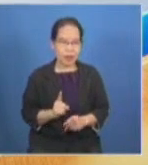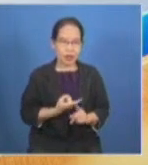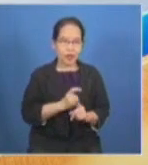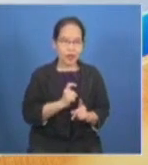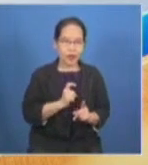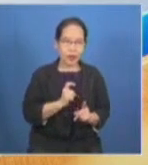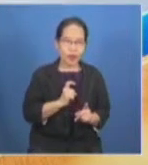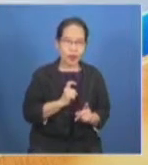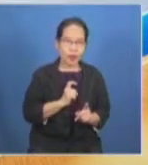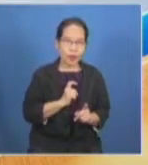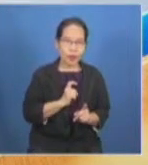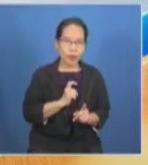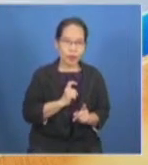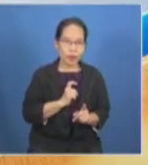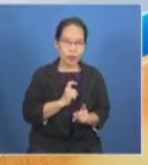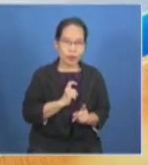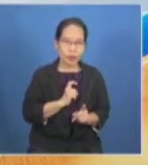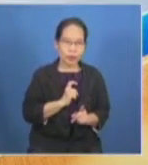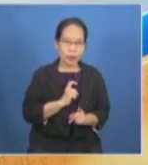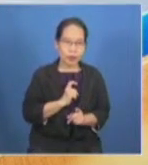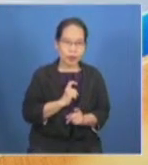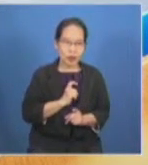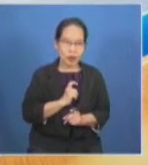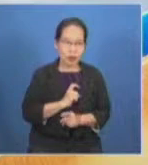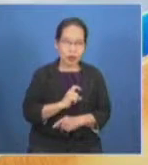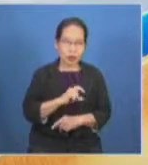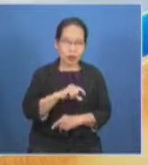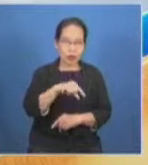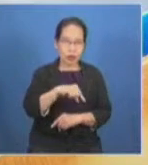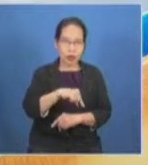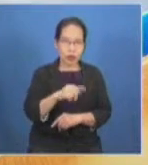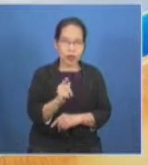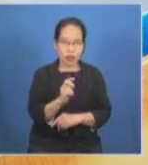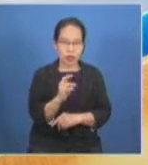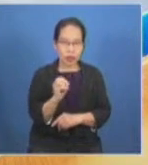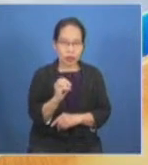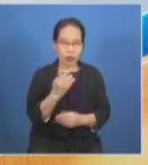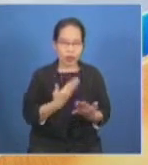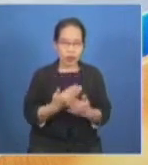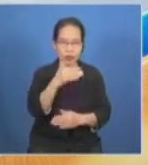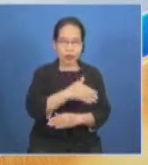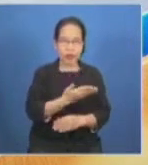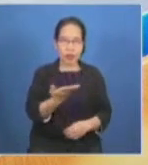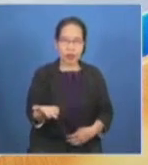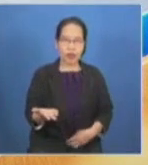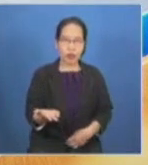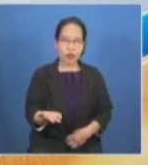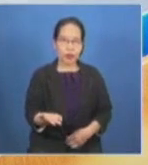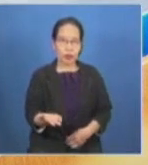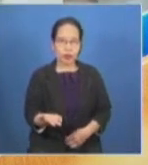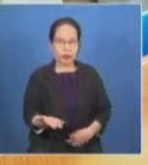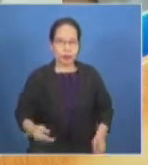them from Burgis Quirino. Brother Luis, good evening to you there.